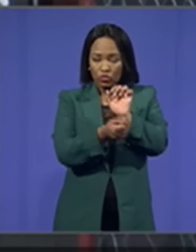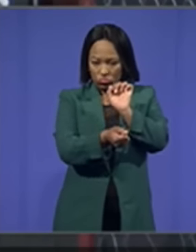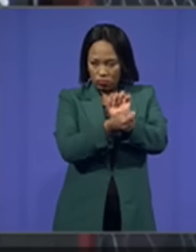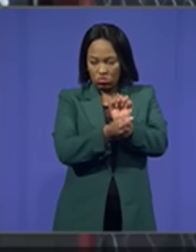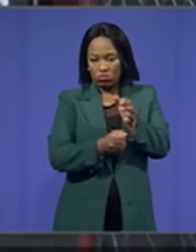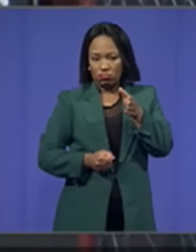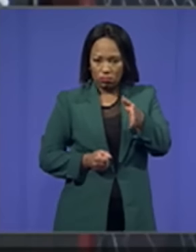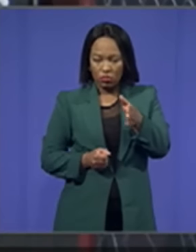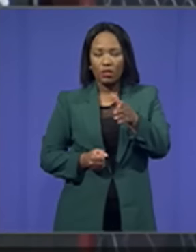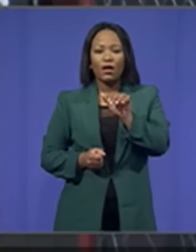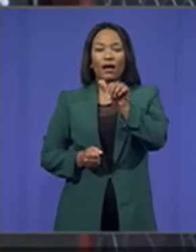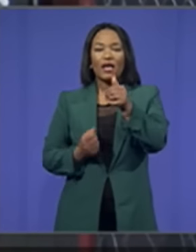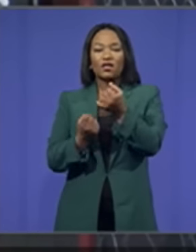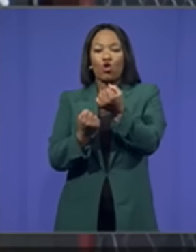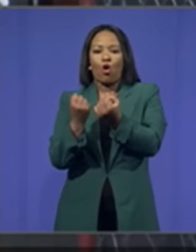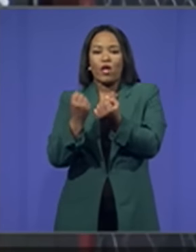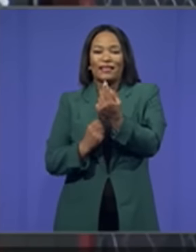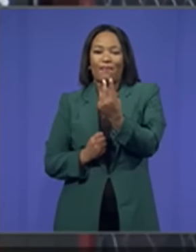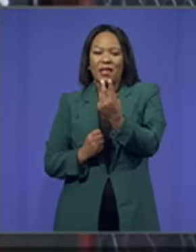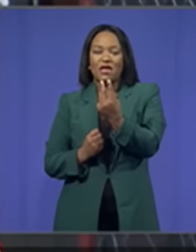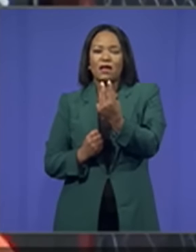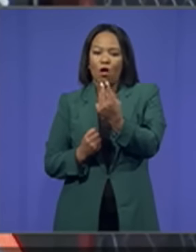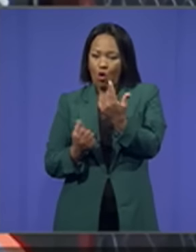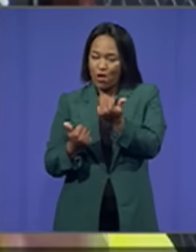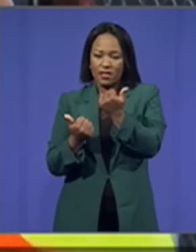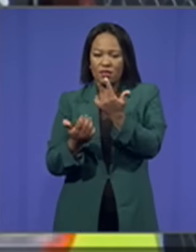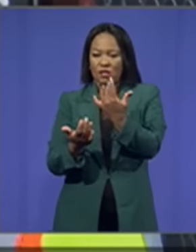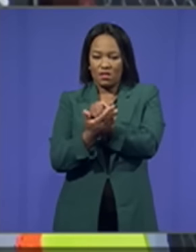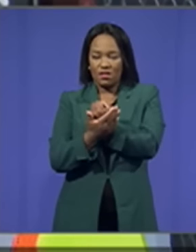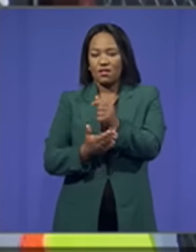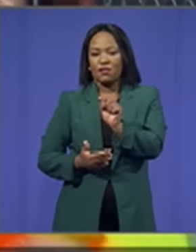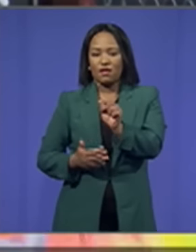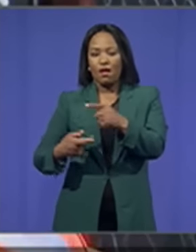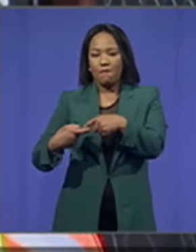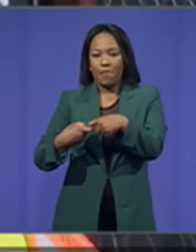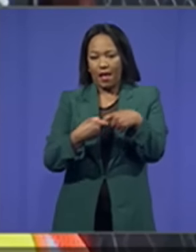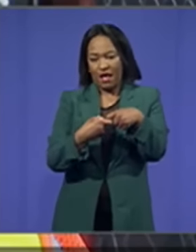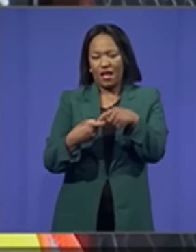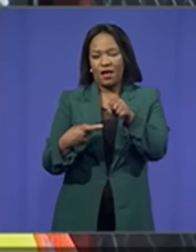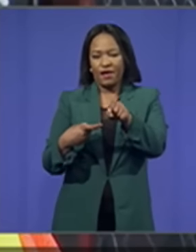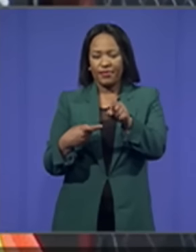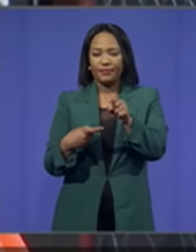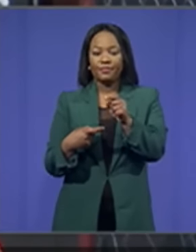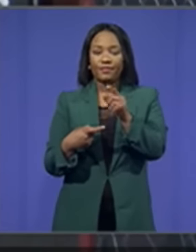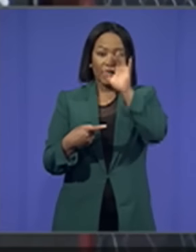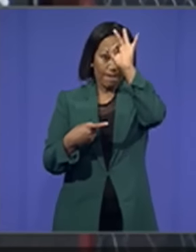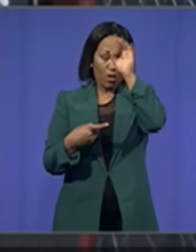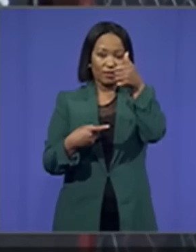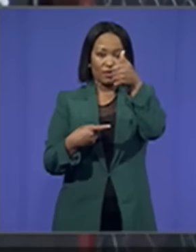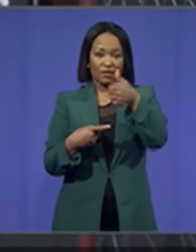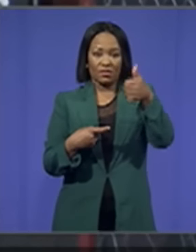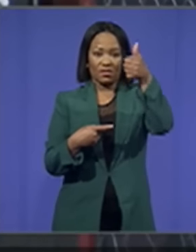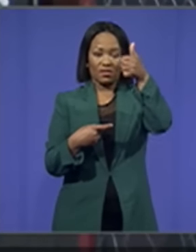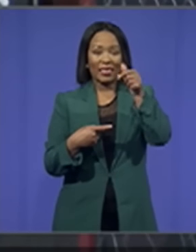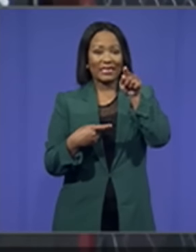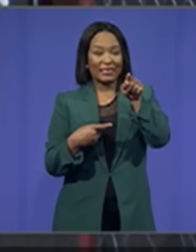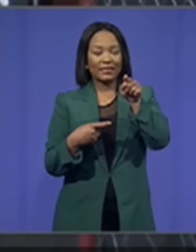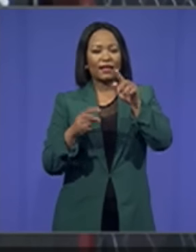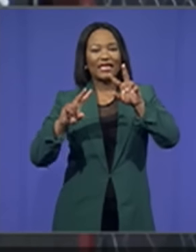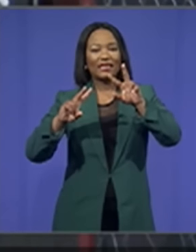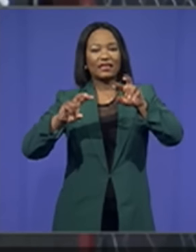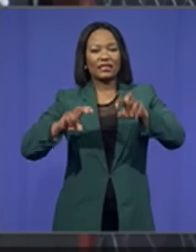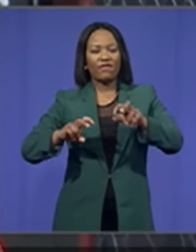dikoloi tse pedi tse sa re dinkile mona jwalo ka bona maponesa a le teng se bile re kenetswe le ke maponesa maholo head ya detectives e le